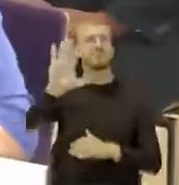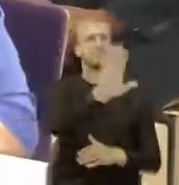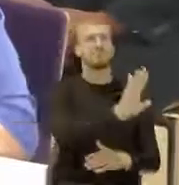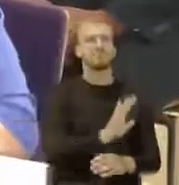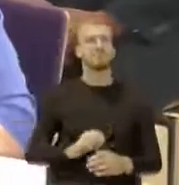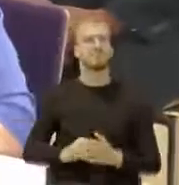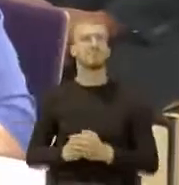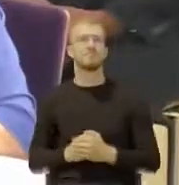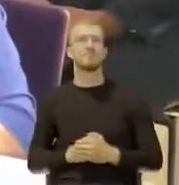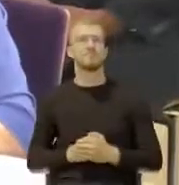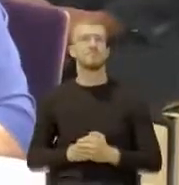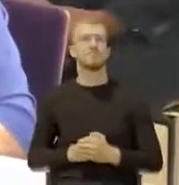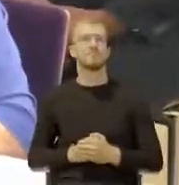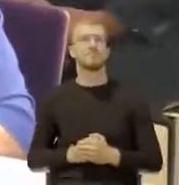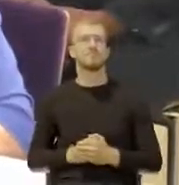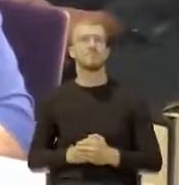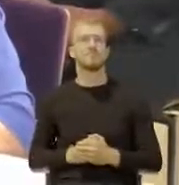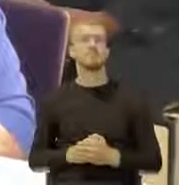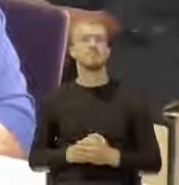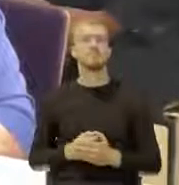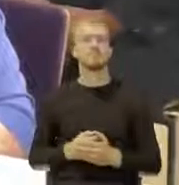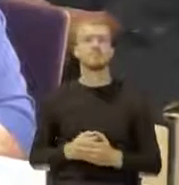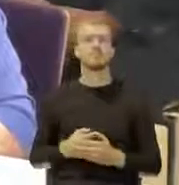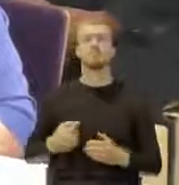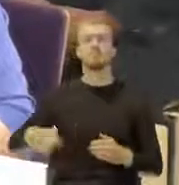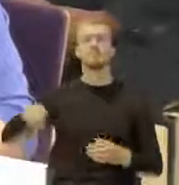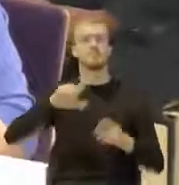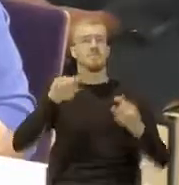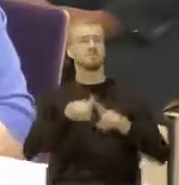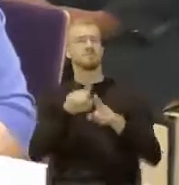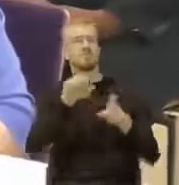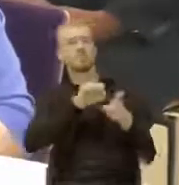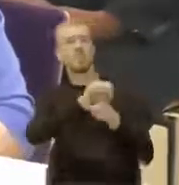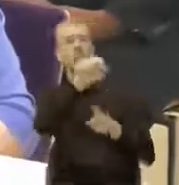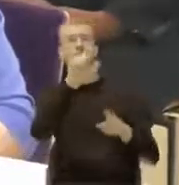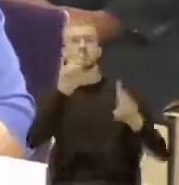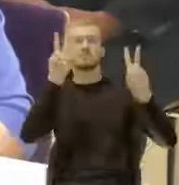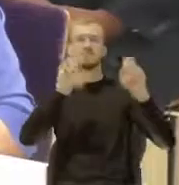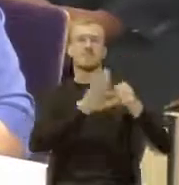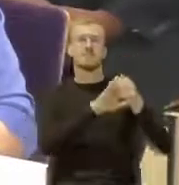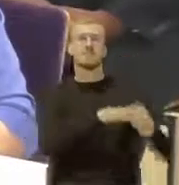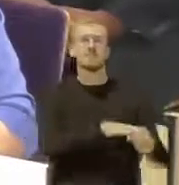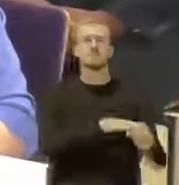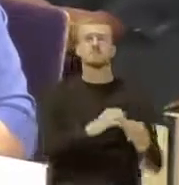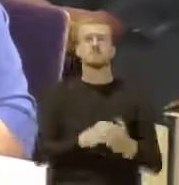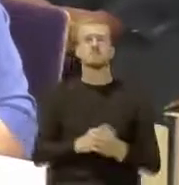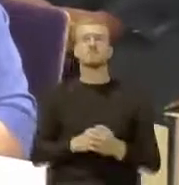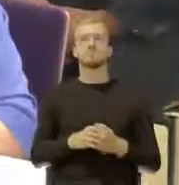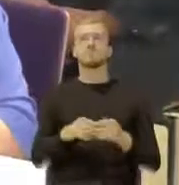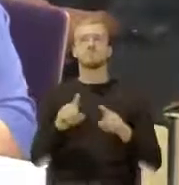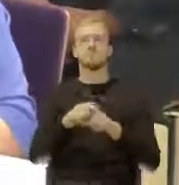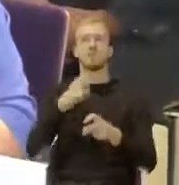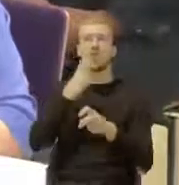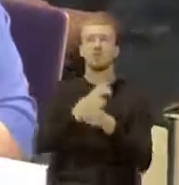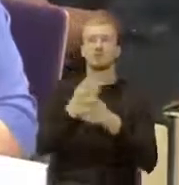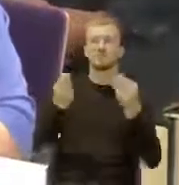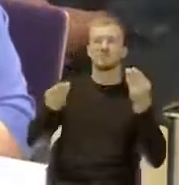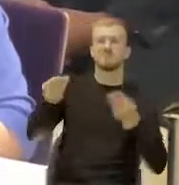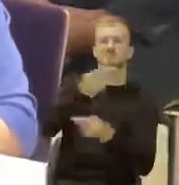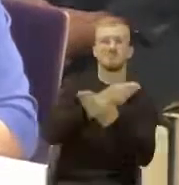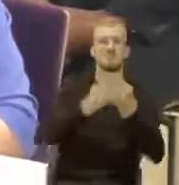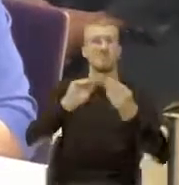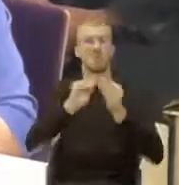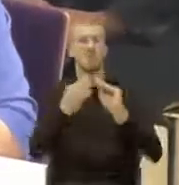happen globally or at a different part of the world, they come and go, and during this difficult time, it's important to keep